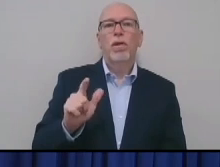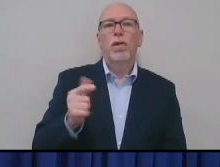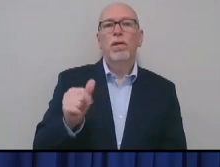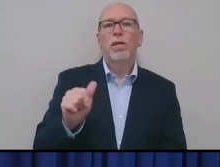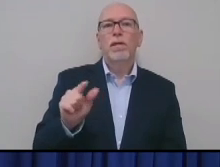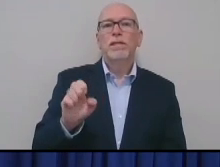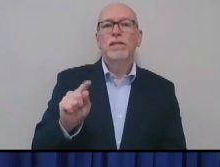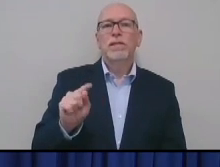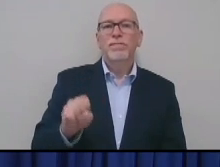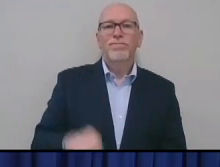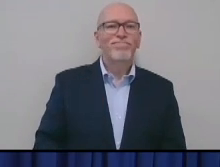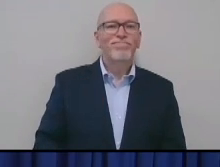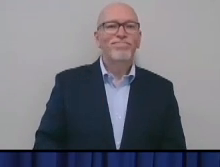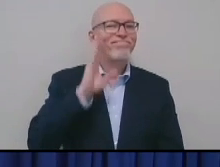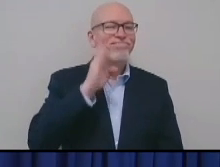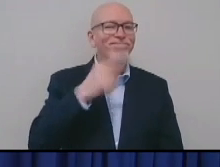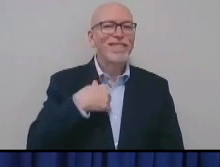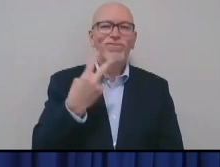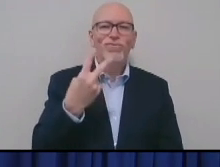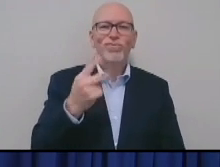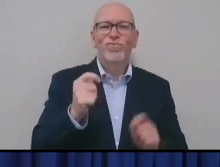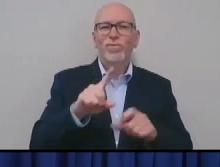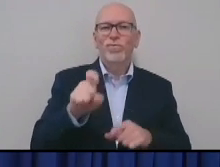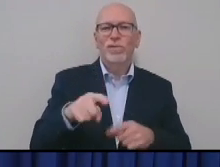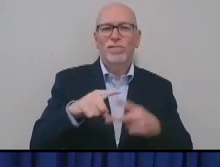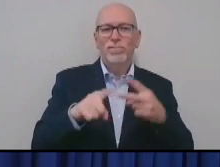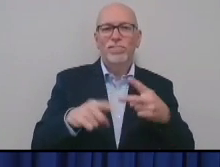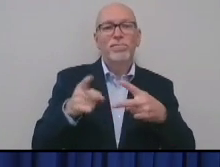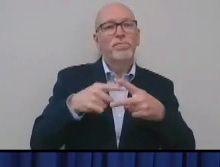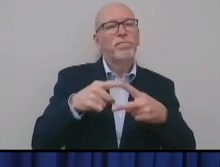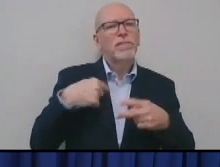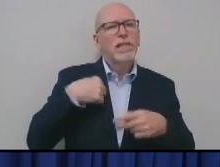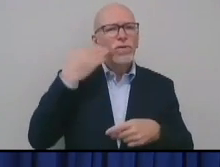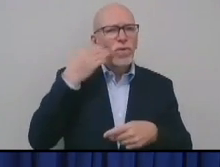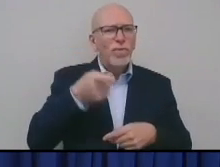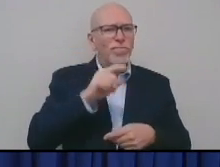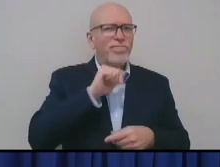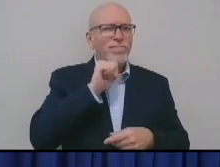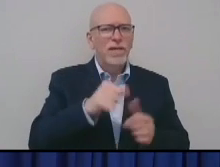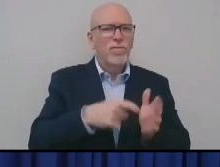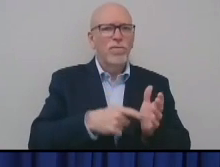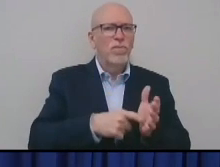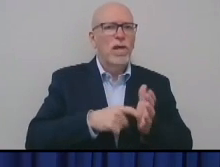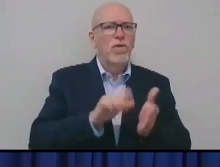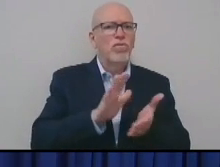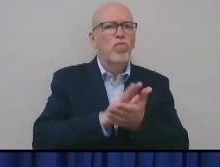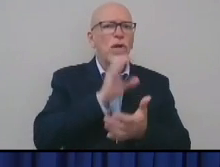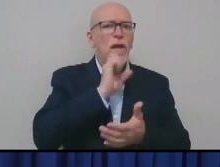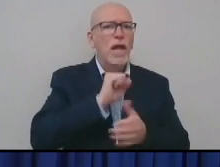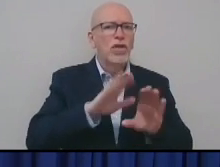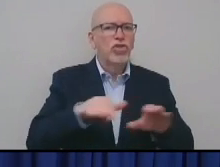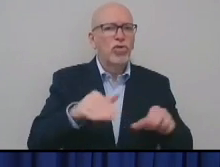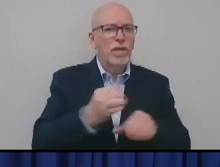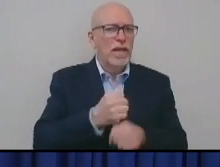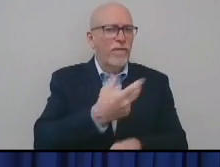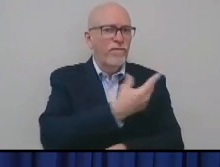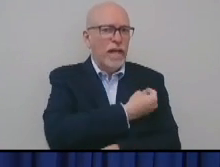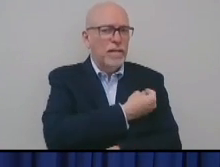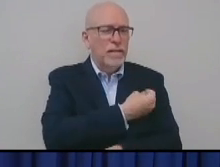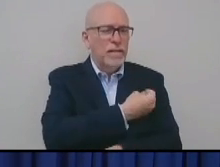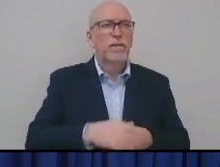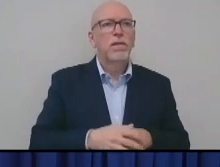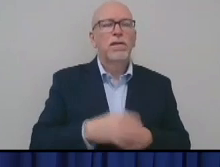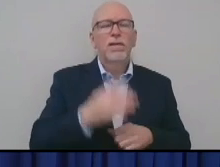Hello, I have two quick questions. First of all, I know that you are not requiring school-age children to get the vaccine because